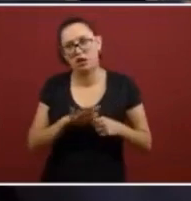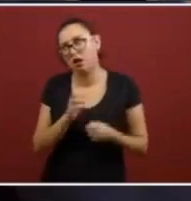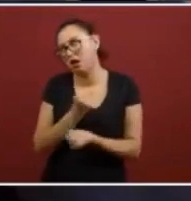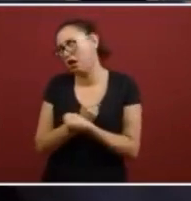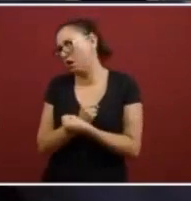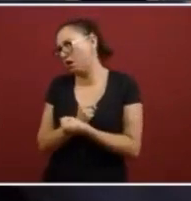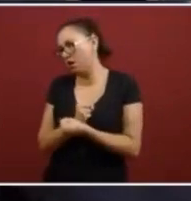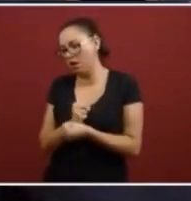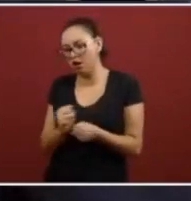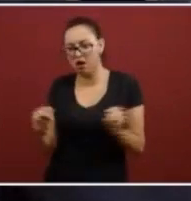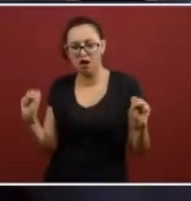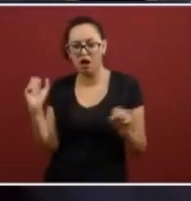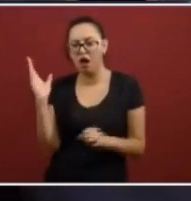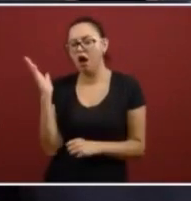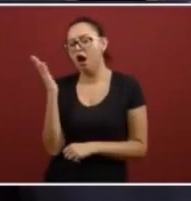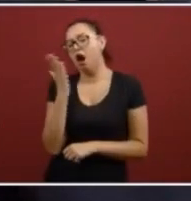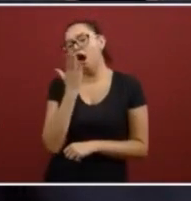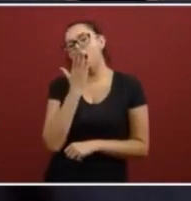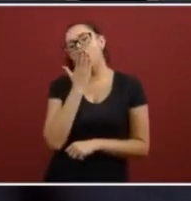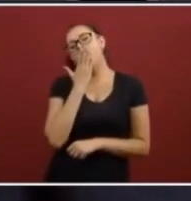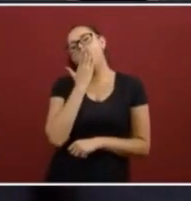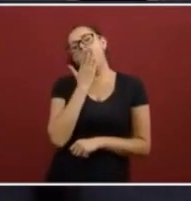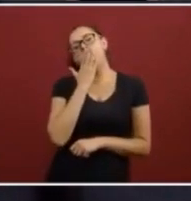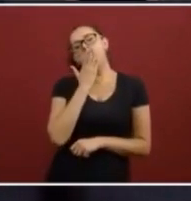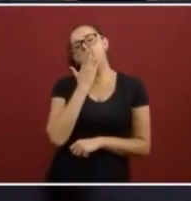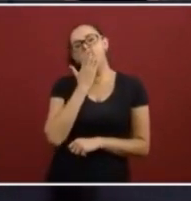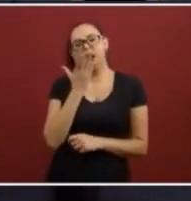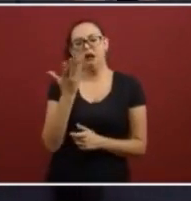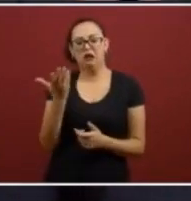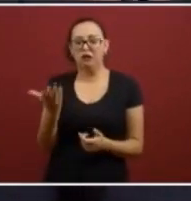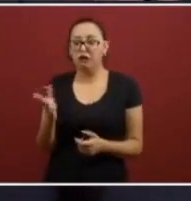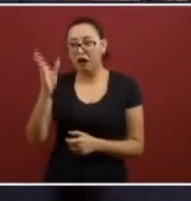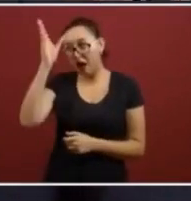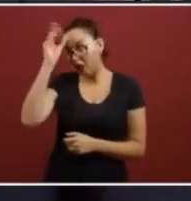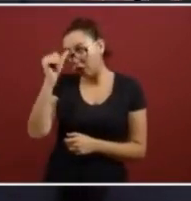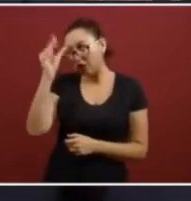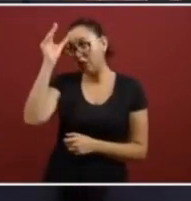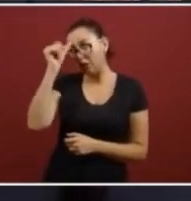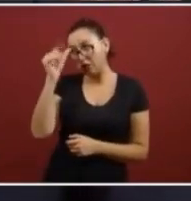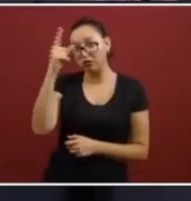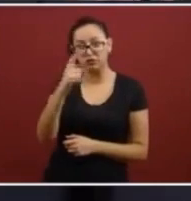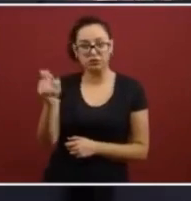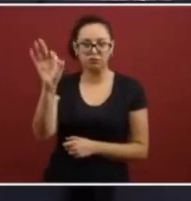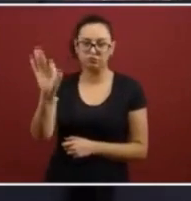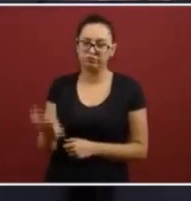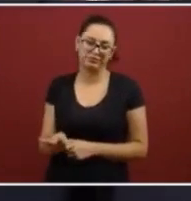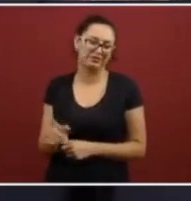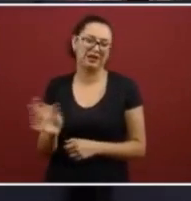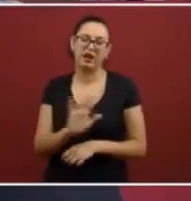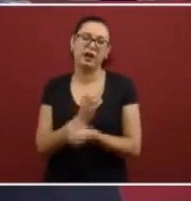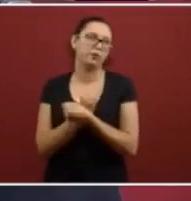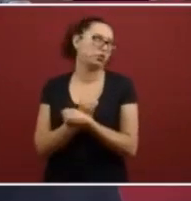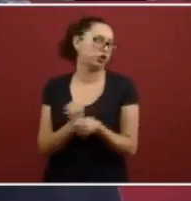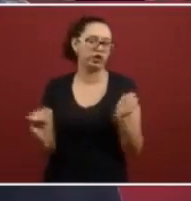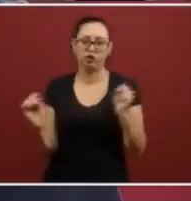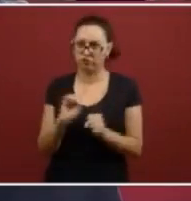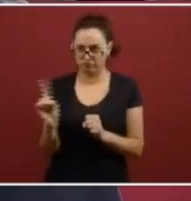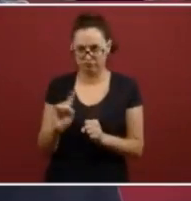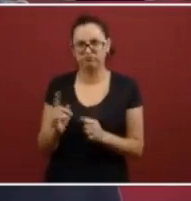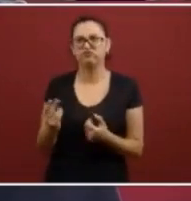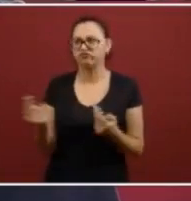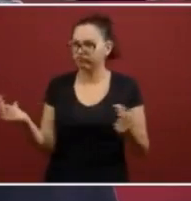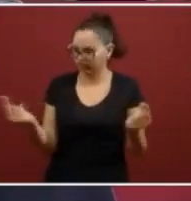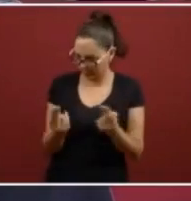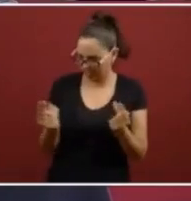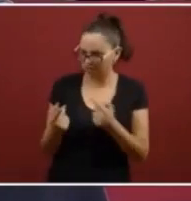there yawning if there was no aburrido, board, si no hubiesen diferencias. if there was no differences Este, in